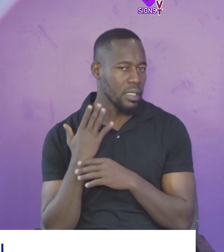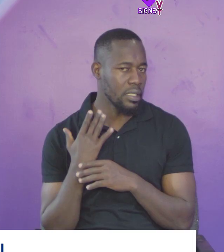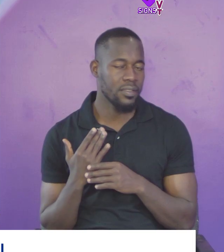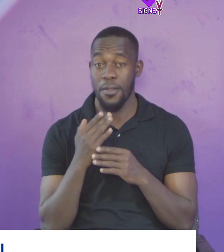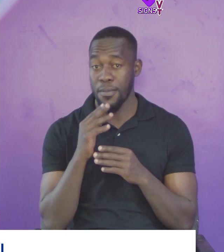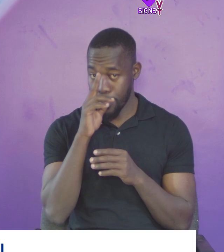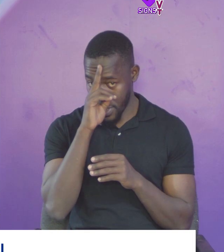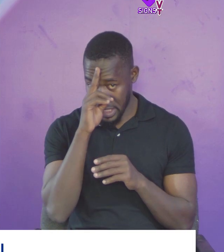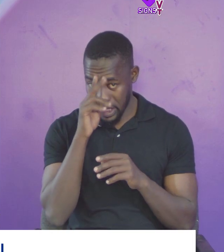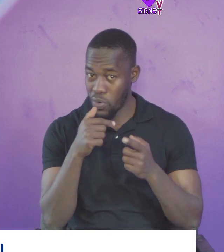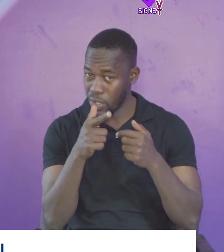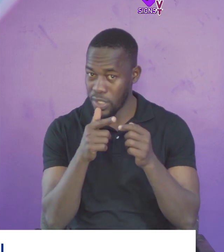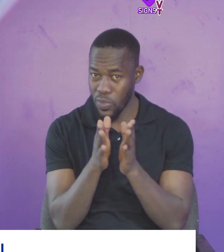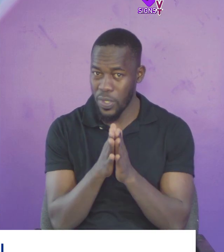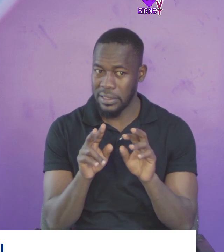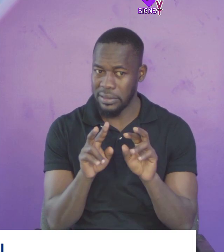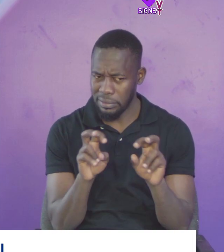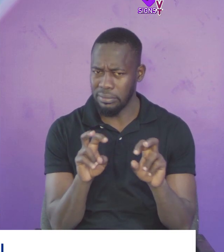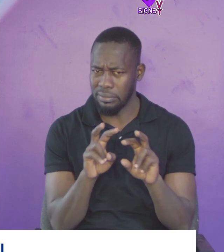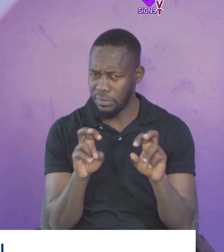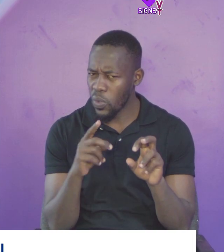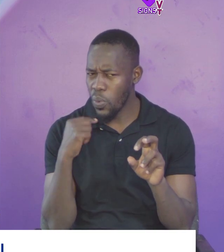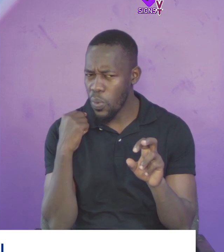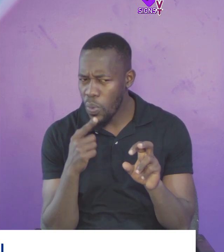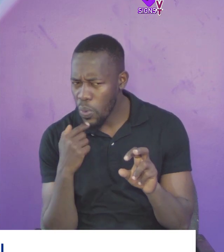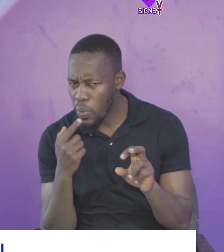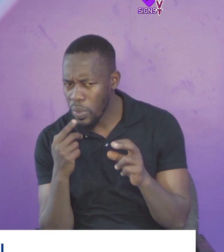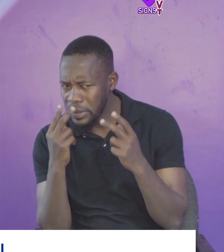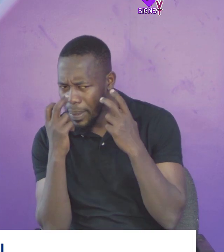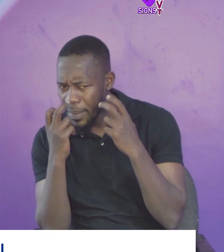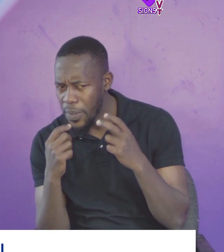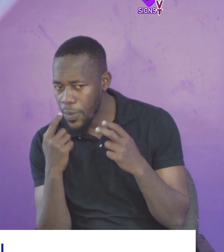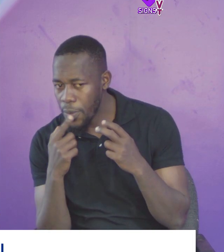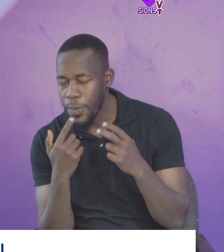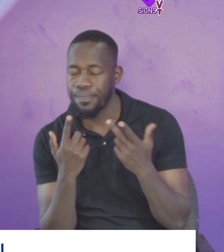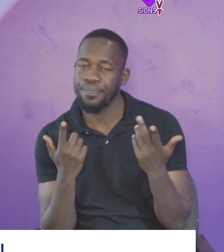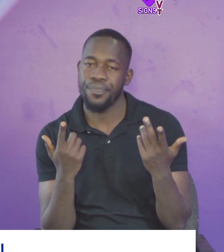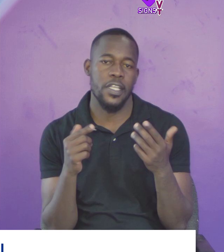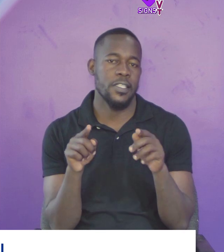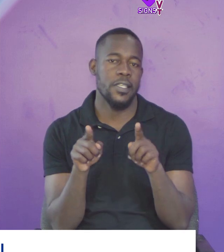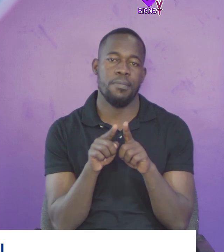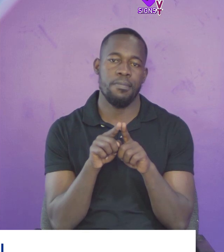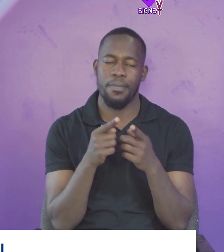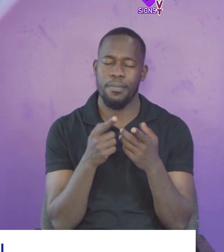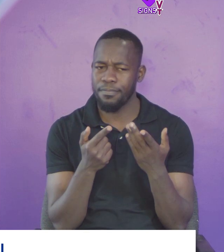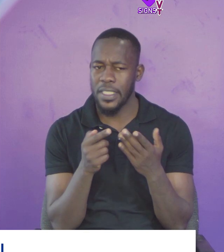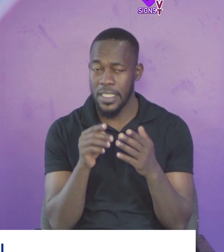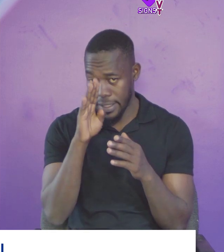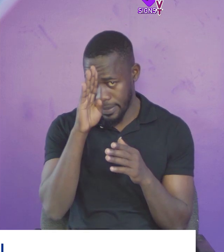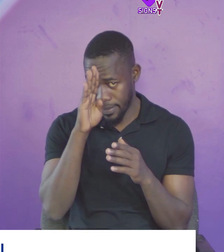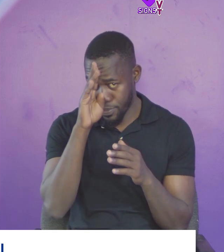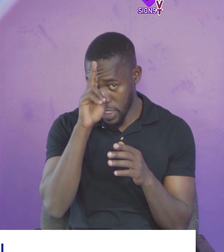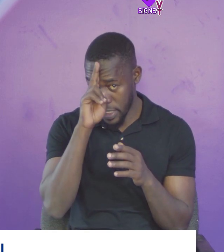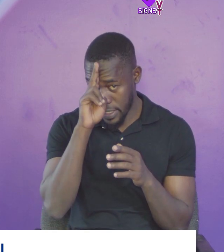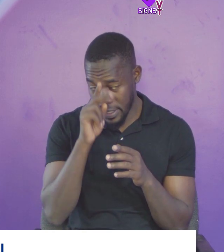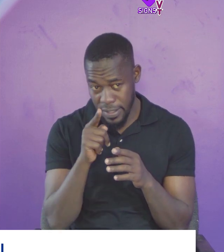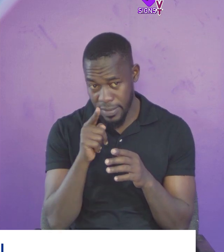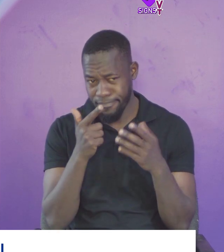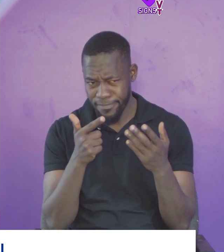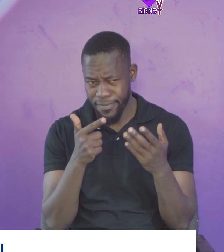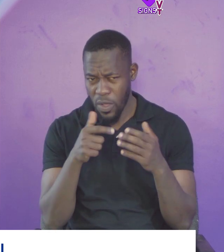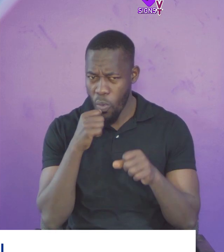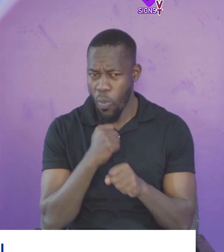the search for the prime suspect and possible accomplices, with security operations scaled